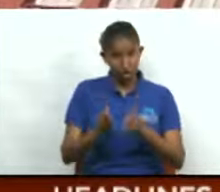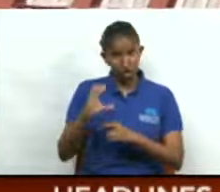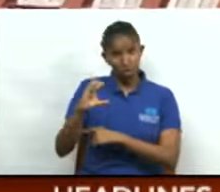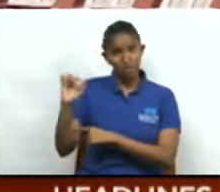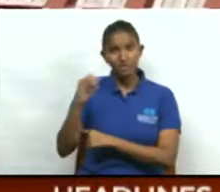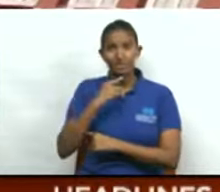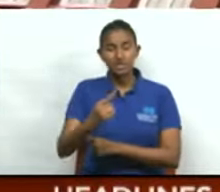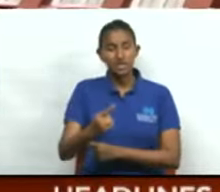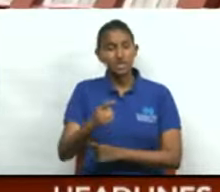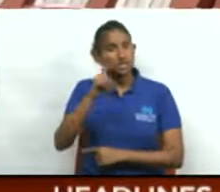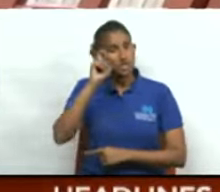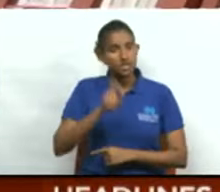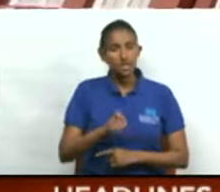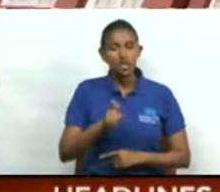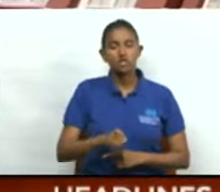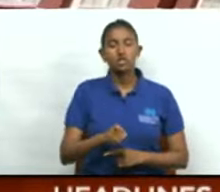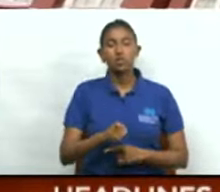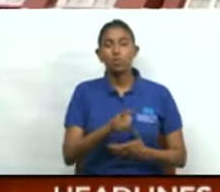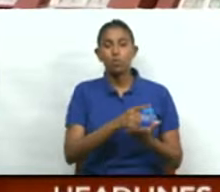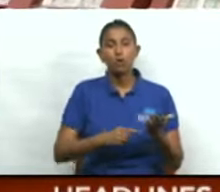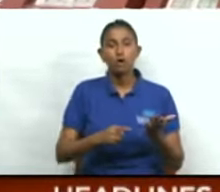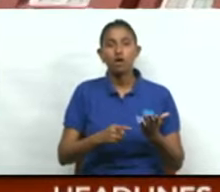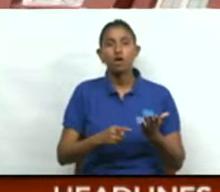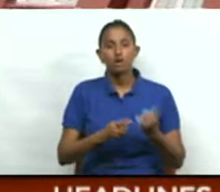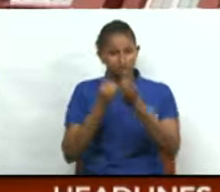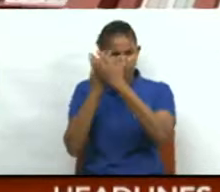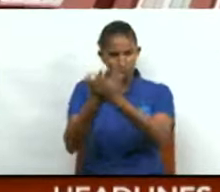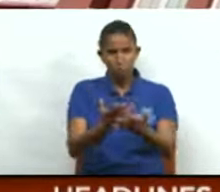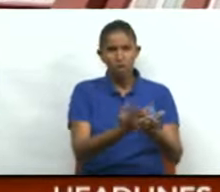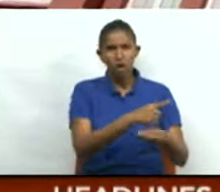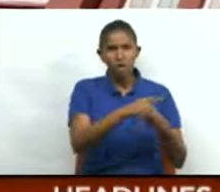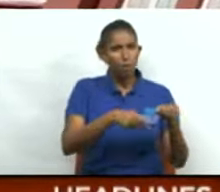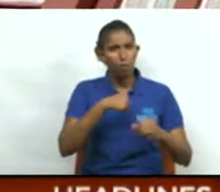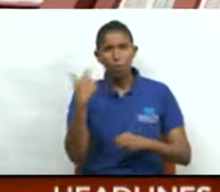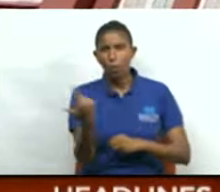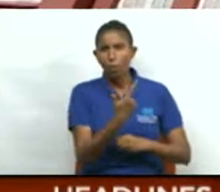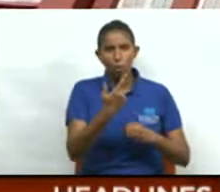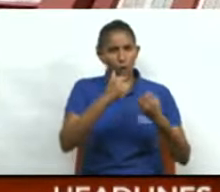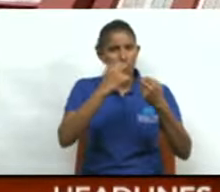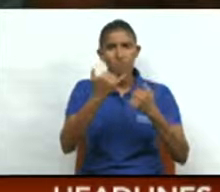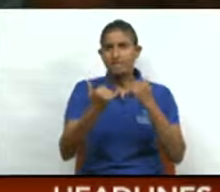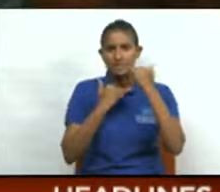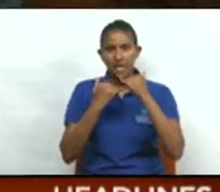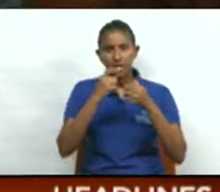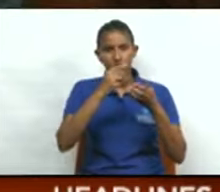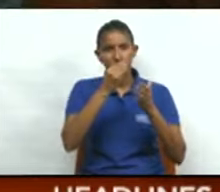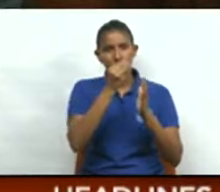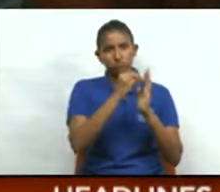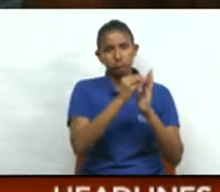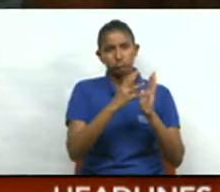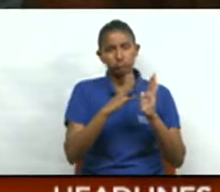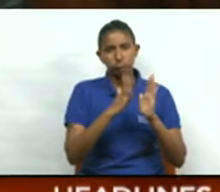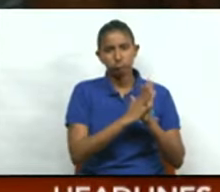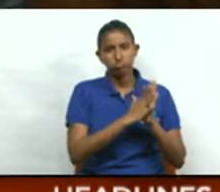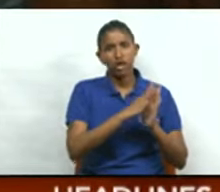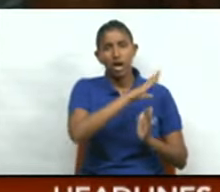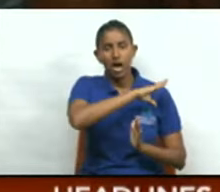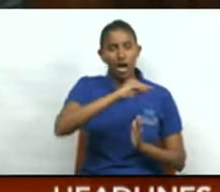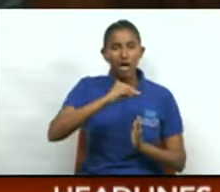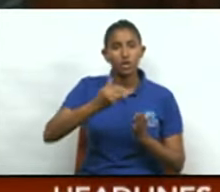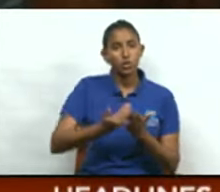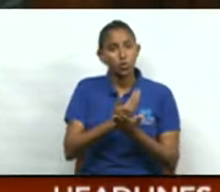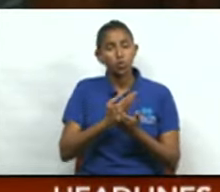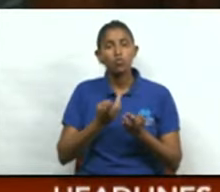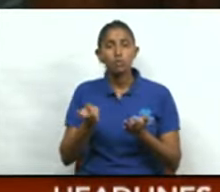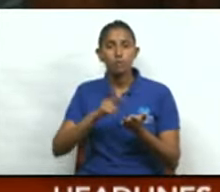the commission to the list of inconsistencies and that a revised report be prepared. Imbert, however, noted that if within 2 months the